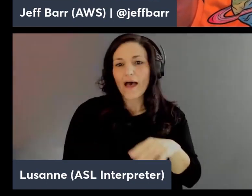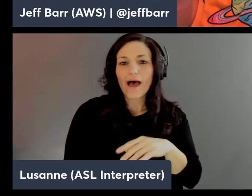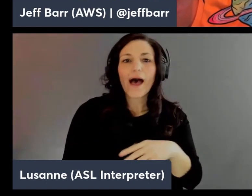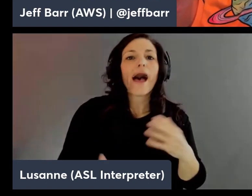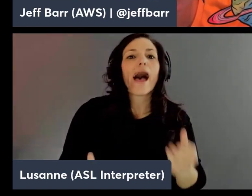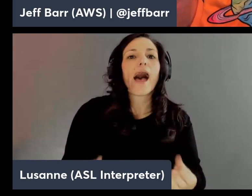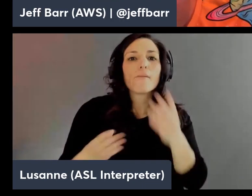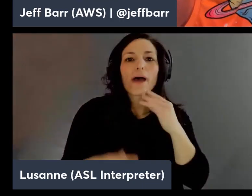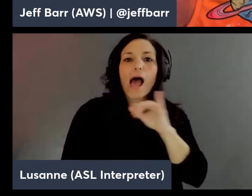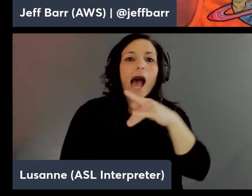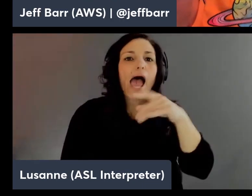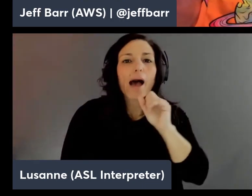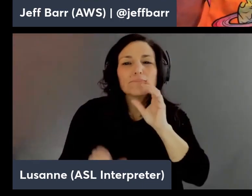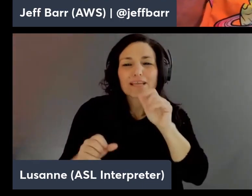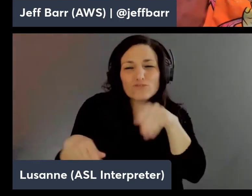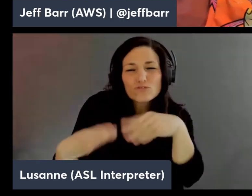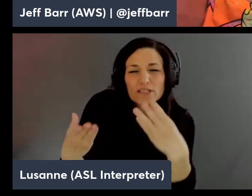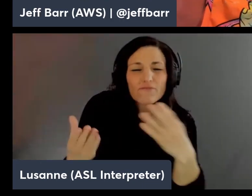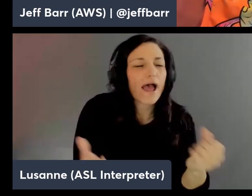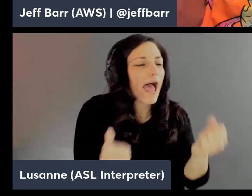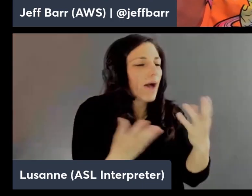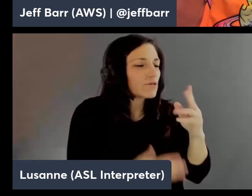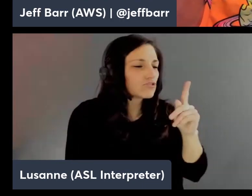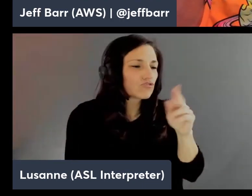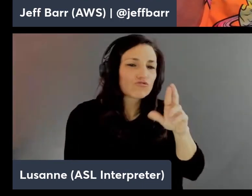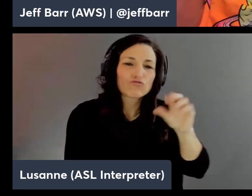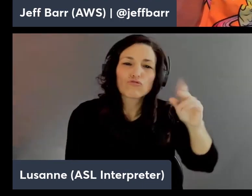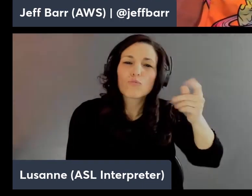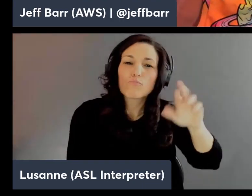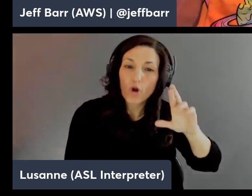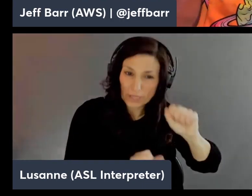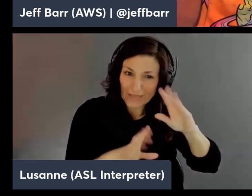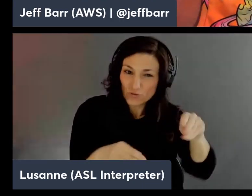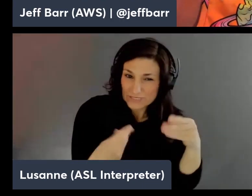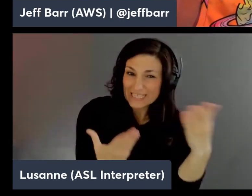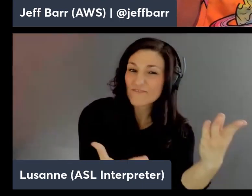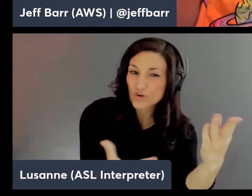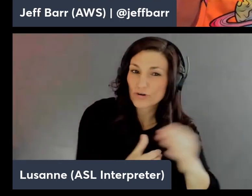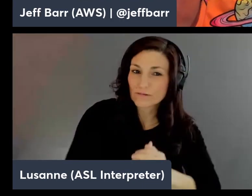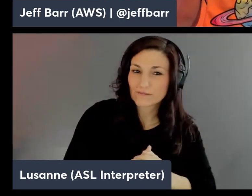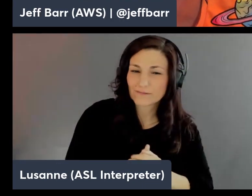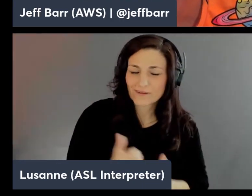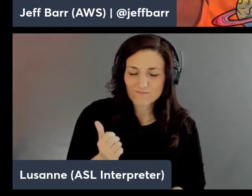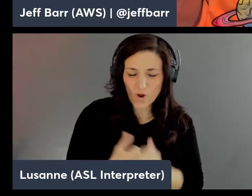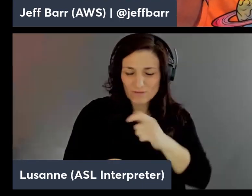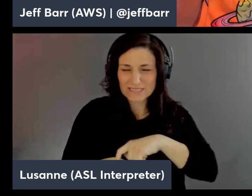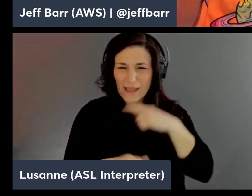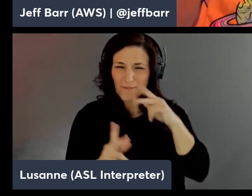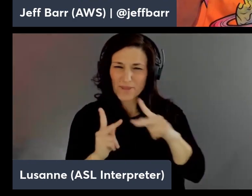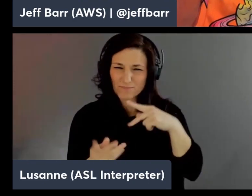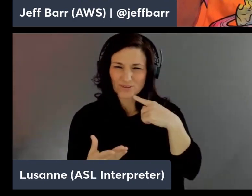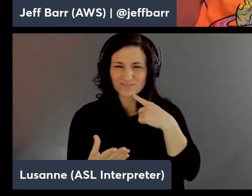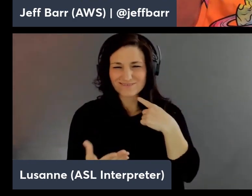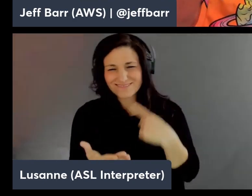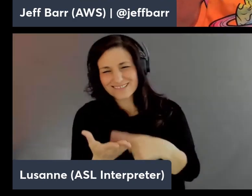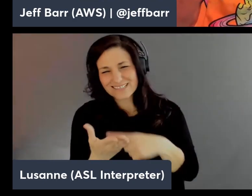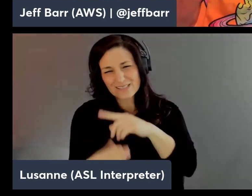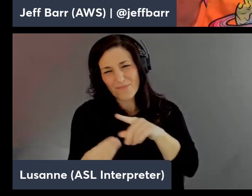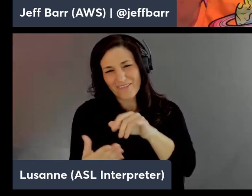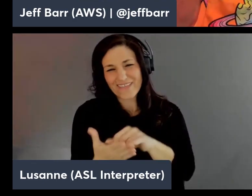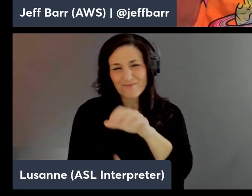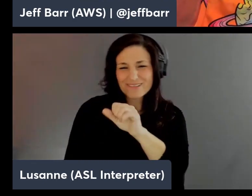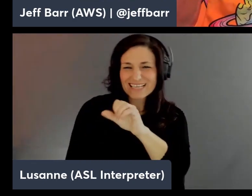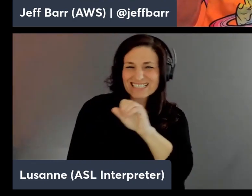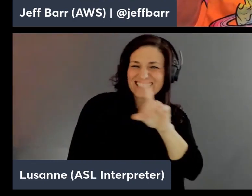can you really deliver and how much throughput can you deliver? And that is what people mostly talk about, or the SSD vendors mostly talk about. But when you